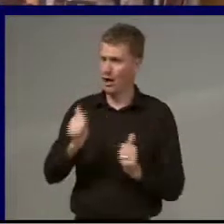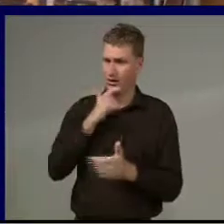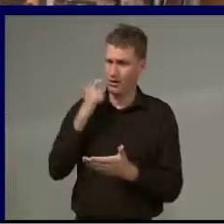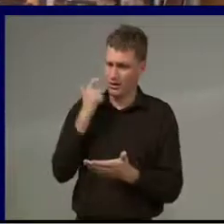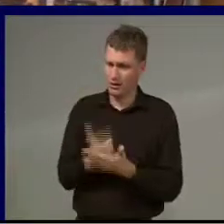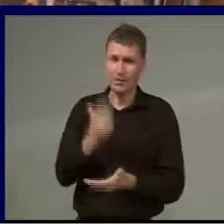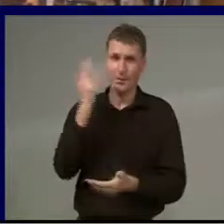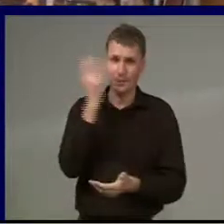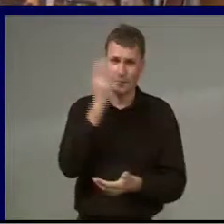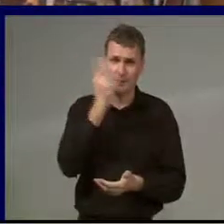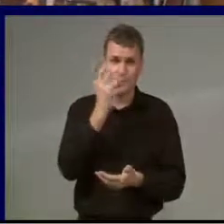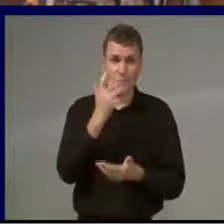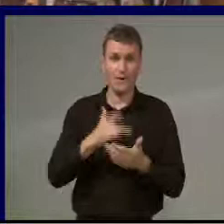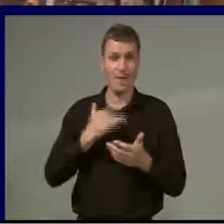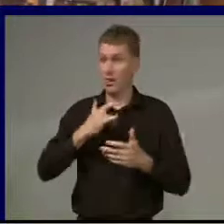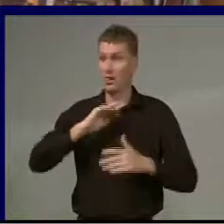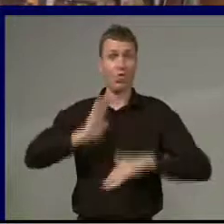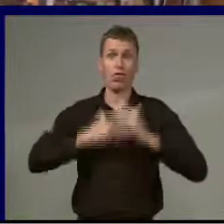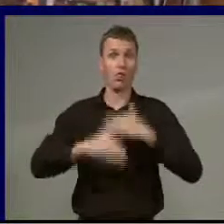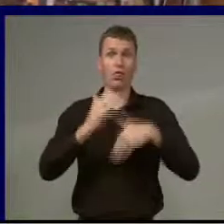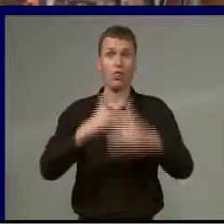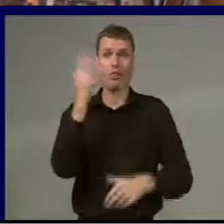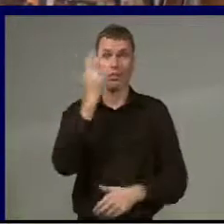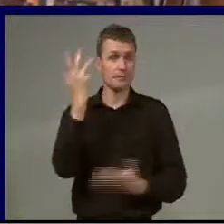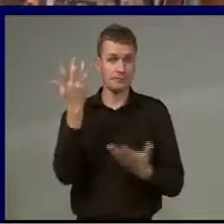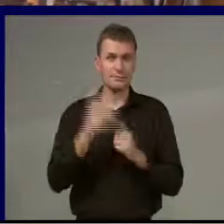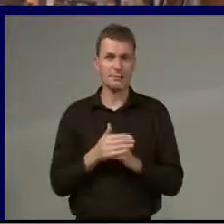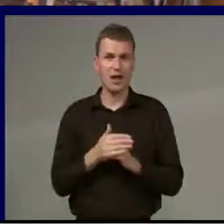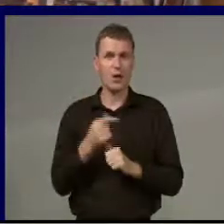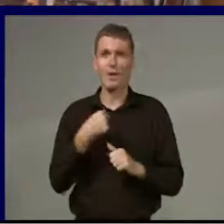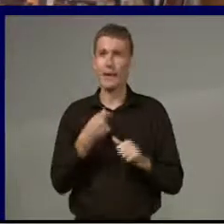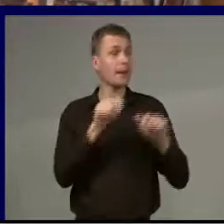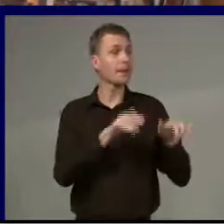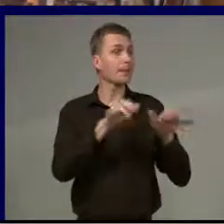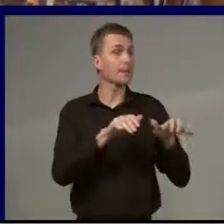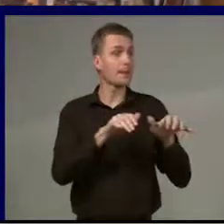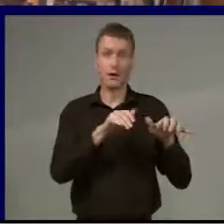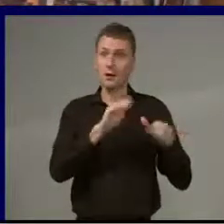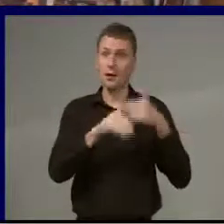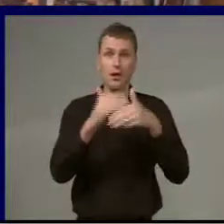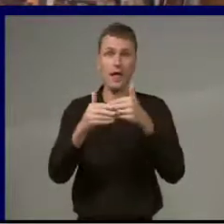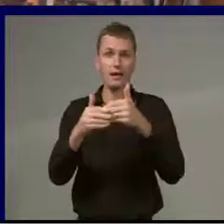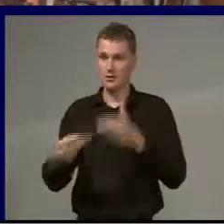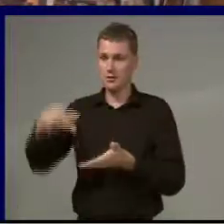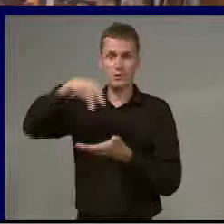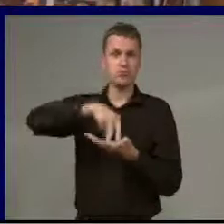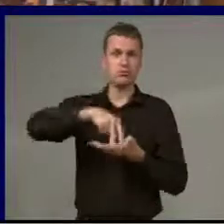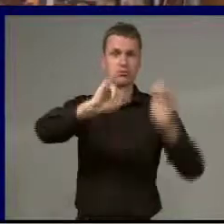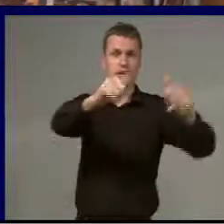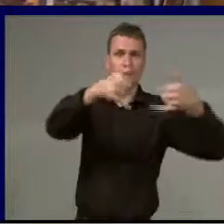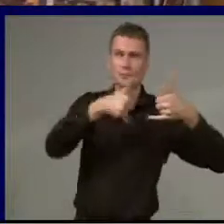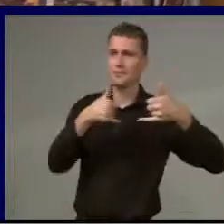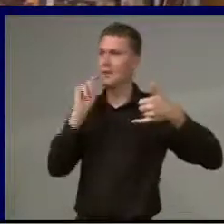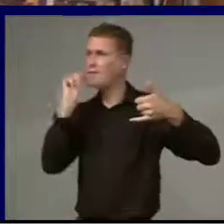was all kind of a blur. I was just, one moment I was up there, next moment I was on the podium my arms full of flowers